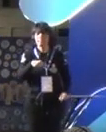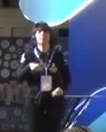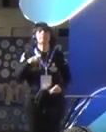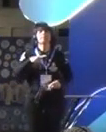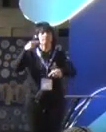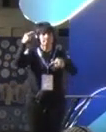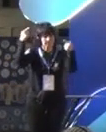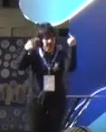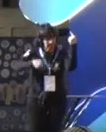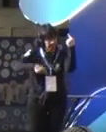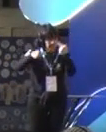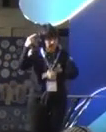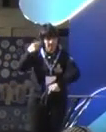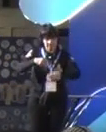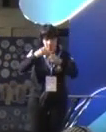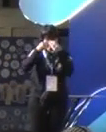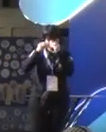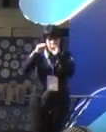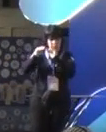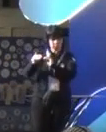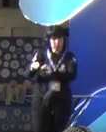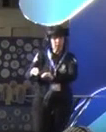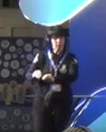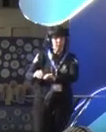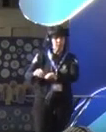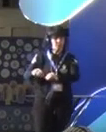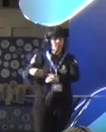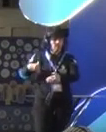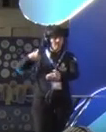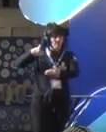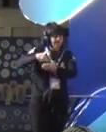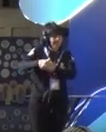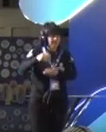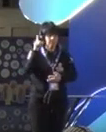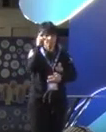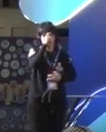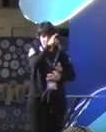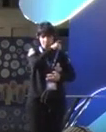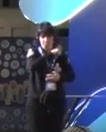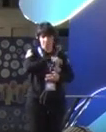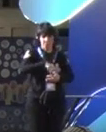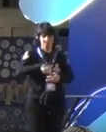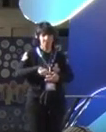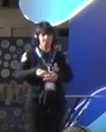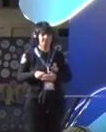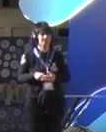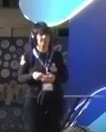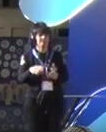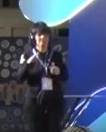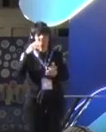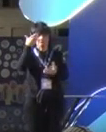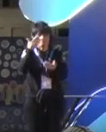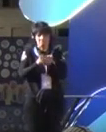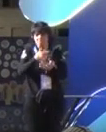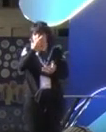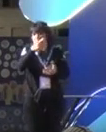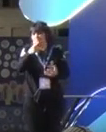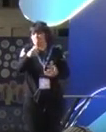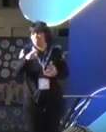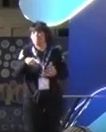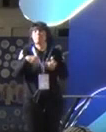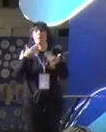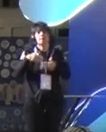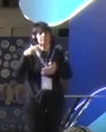rejection, knocks, difficult moments, lack of confidence, but keep trying. And just